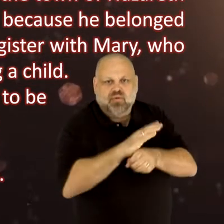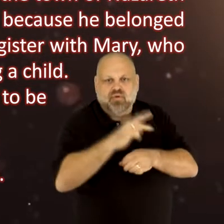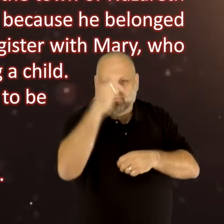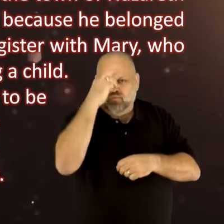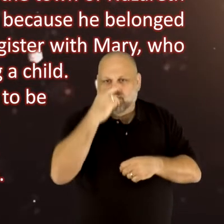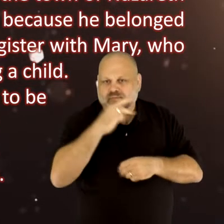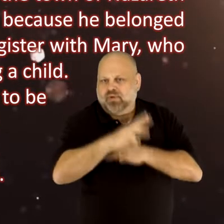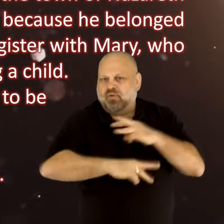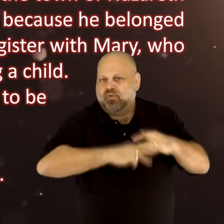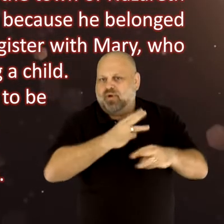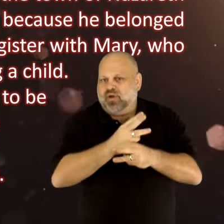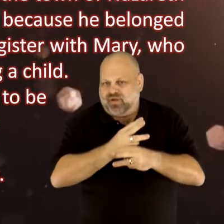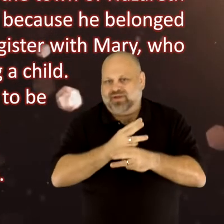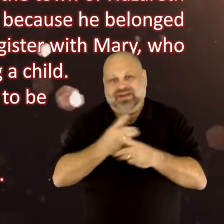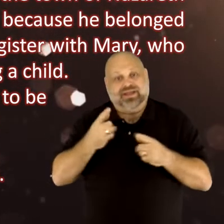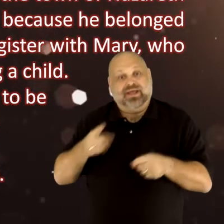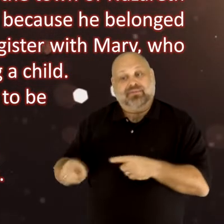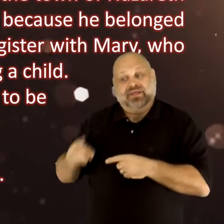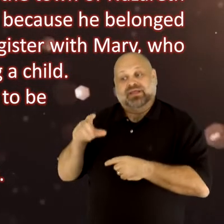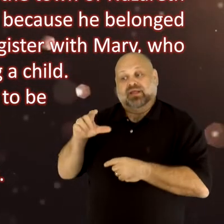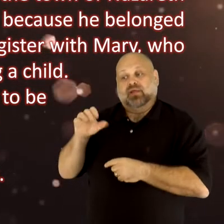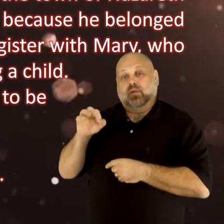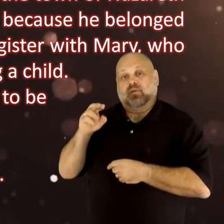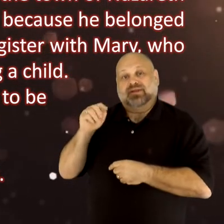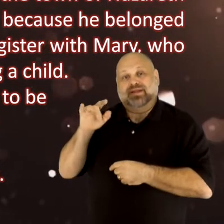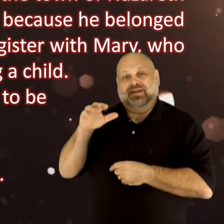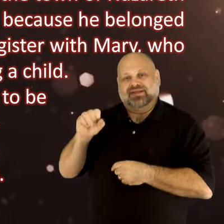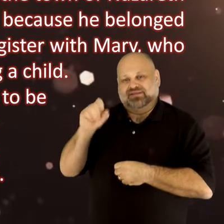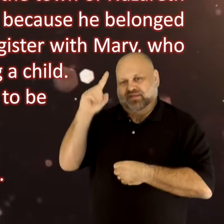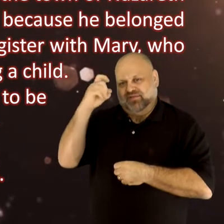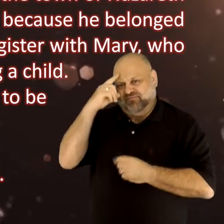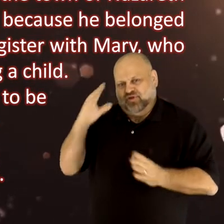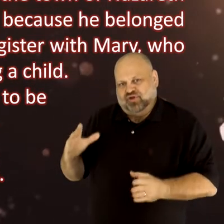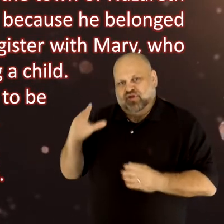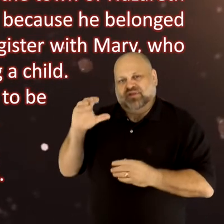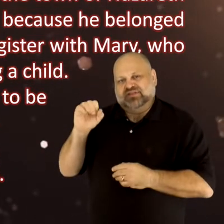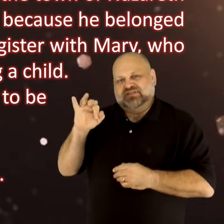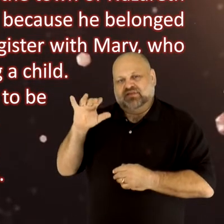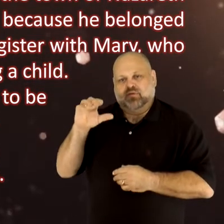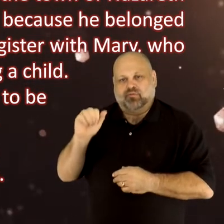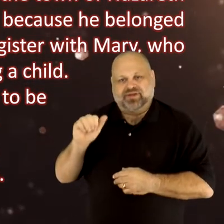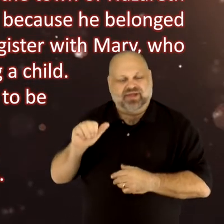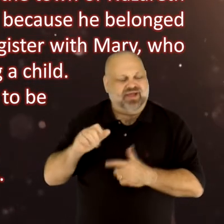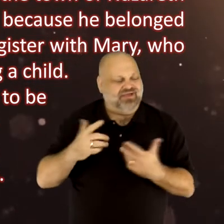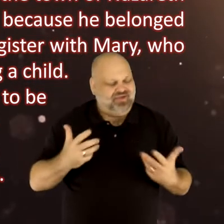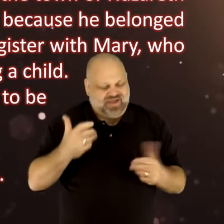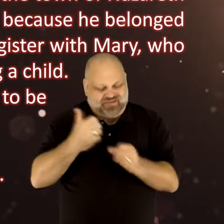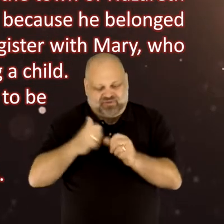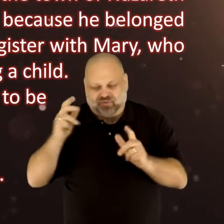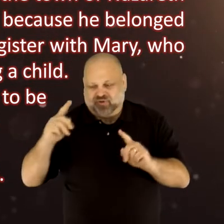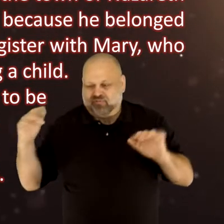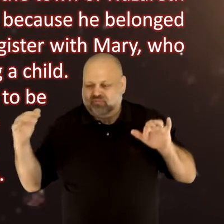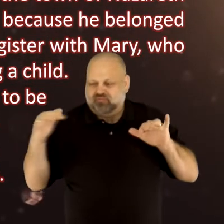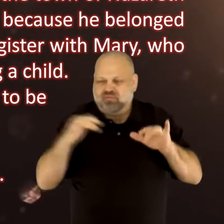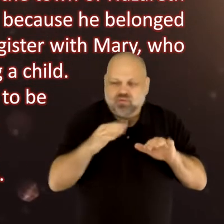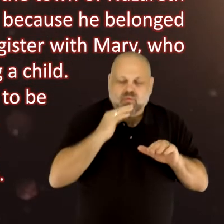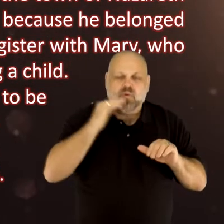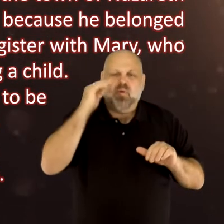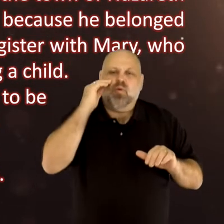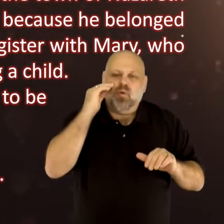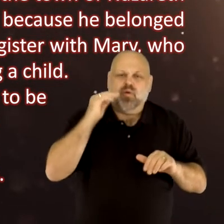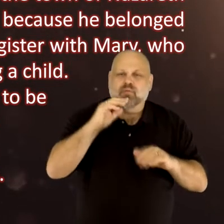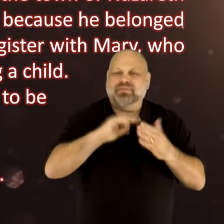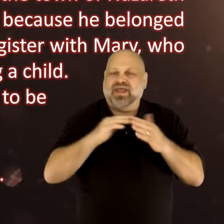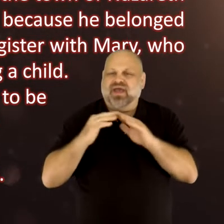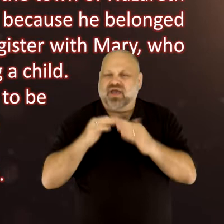while Quirinius was governor of Syria. And everyone went to their own town to register. So Joseph also went up from there, the town